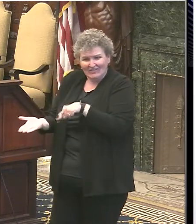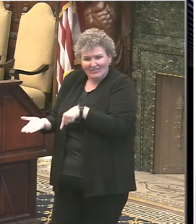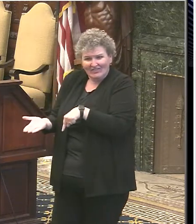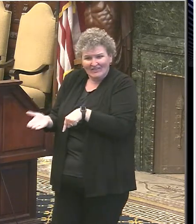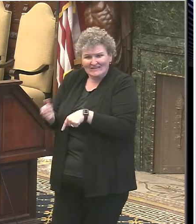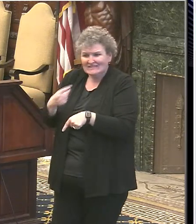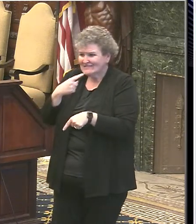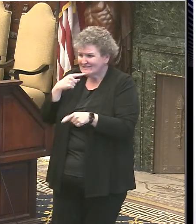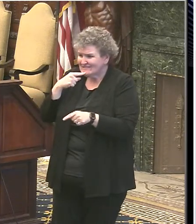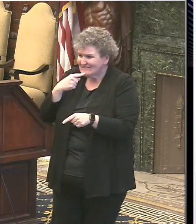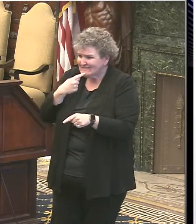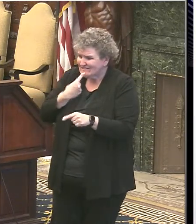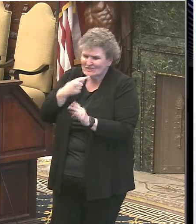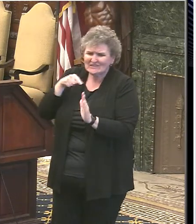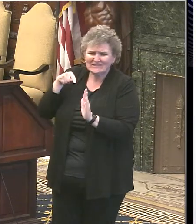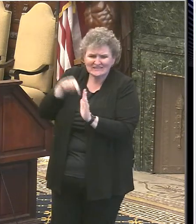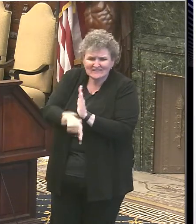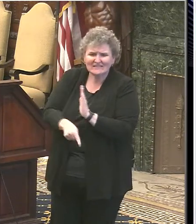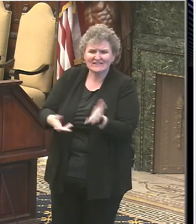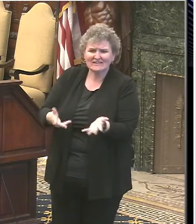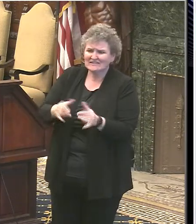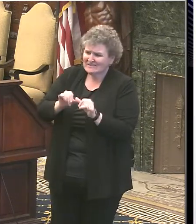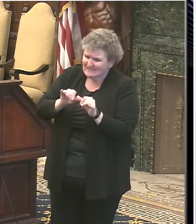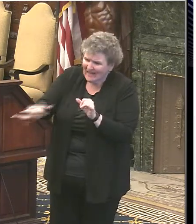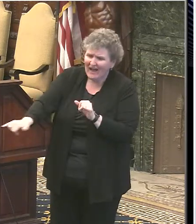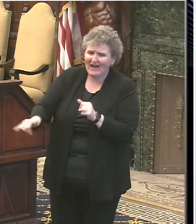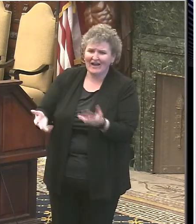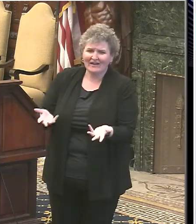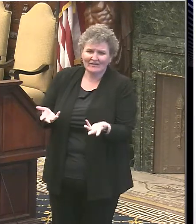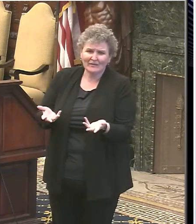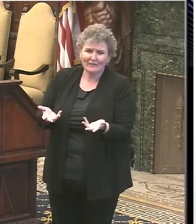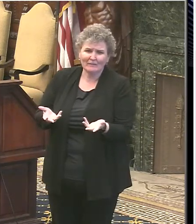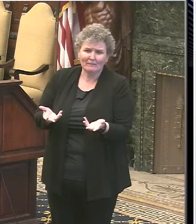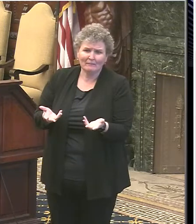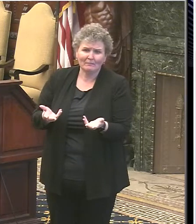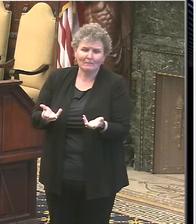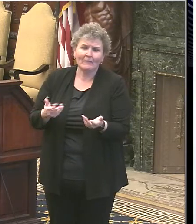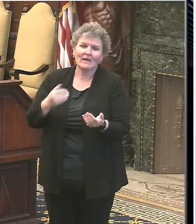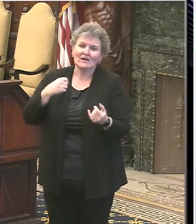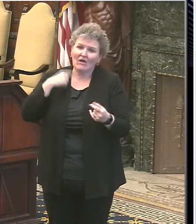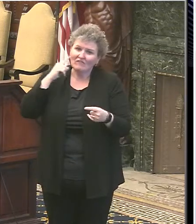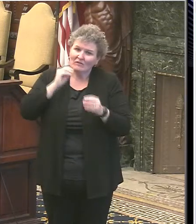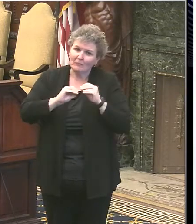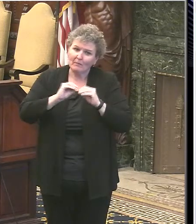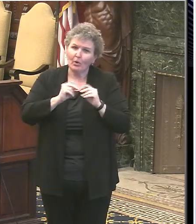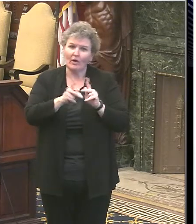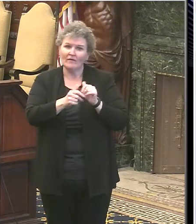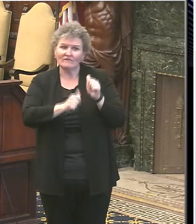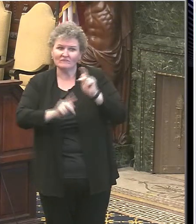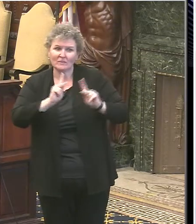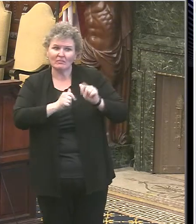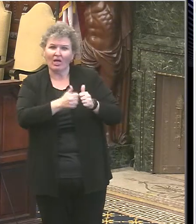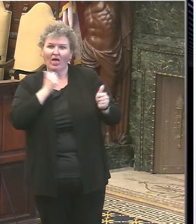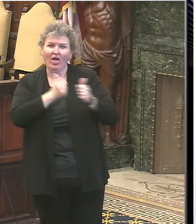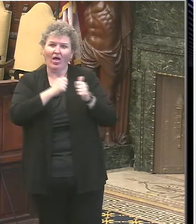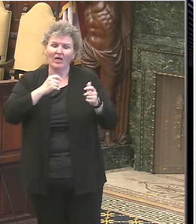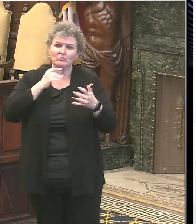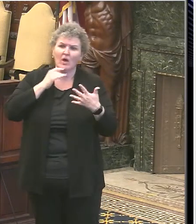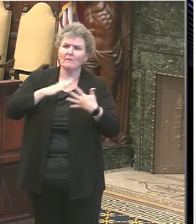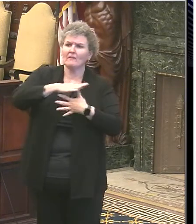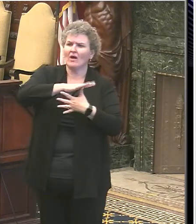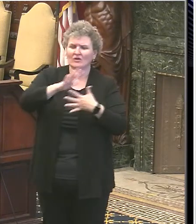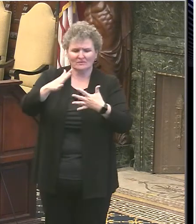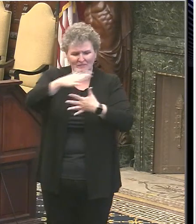and pretty long lasting, and as more people we can keep from getting sick or dying, I think that's really the paramount issue here.